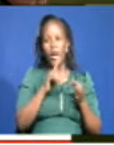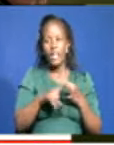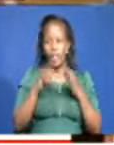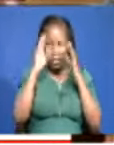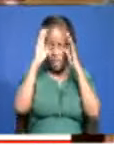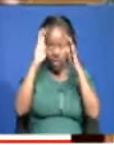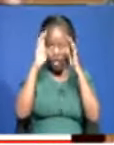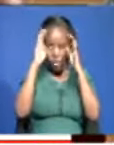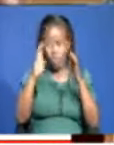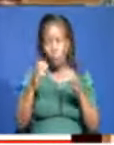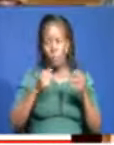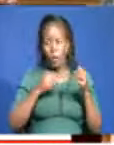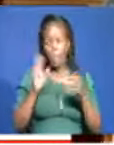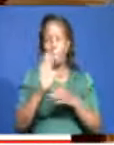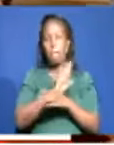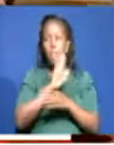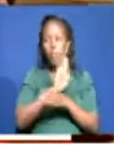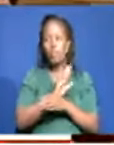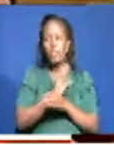jointly contributed